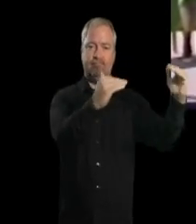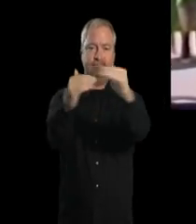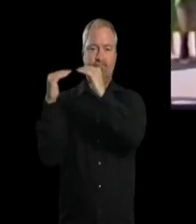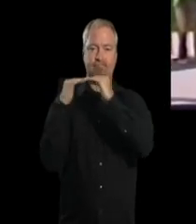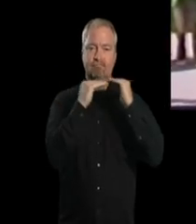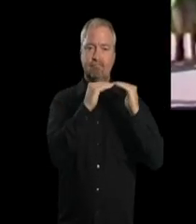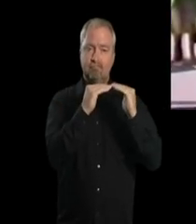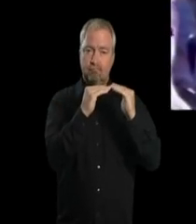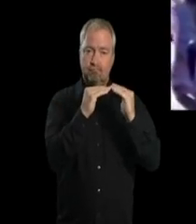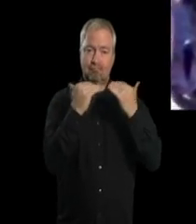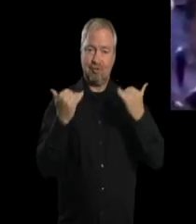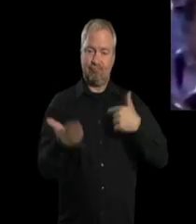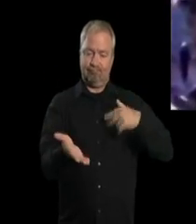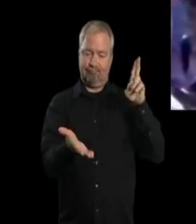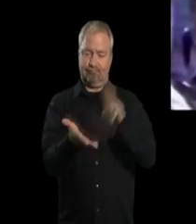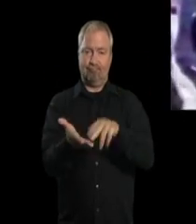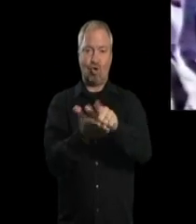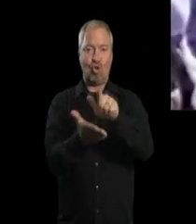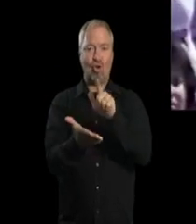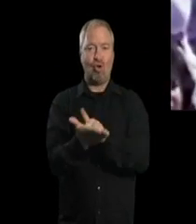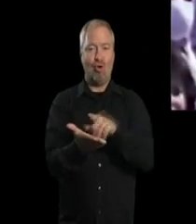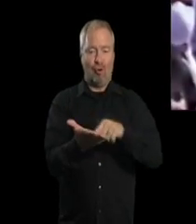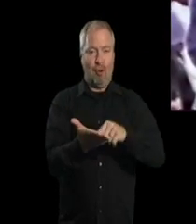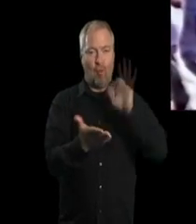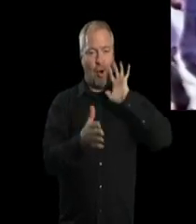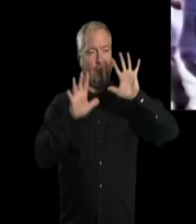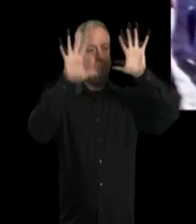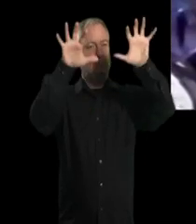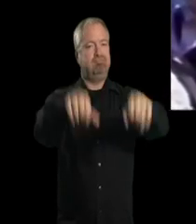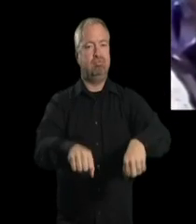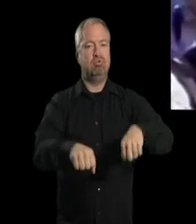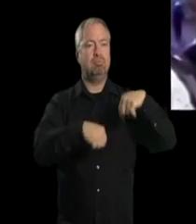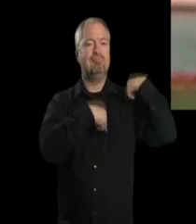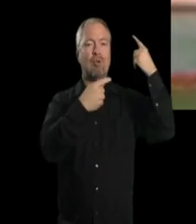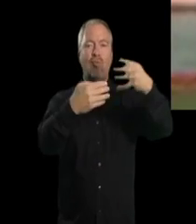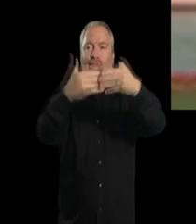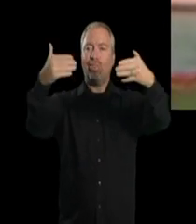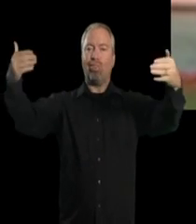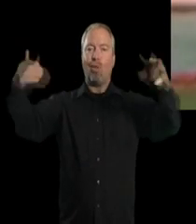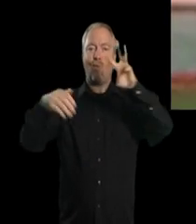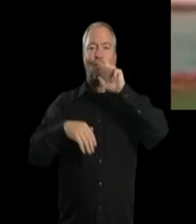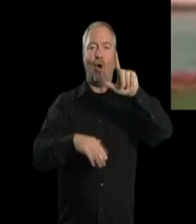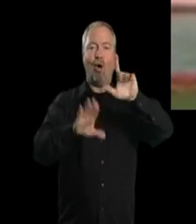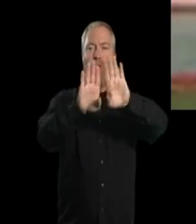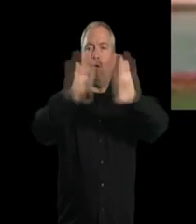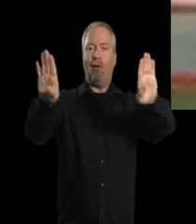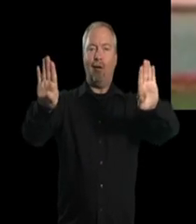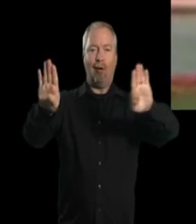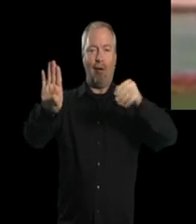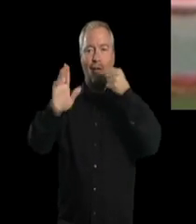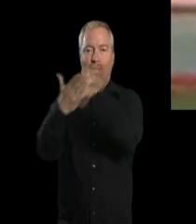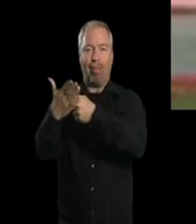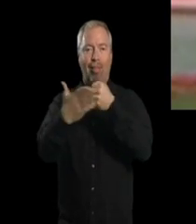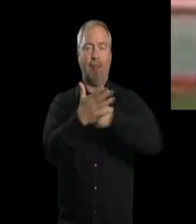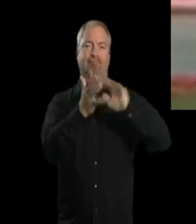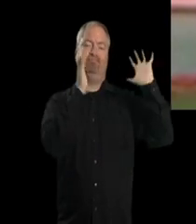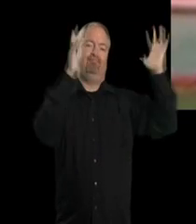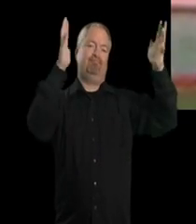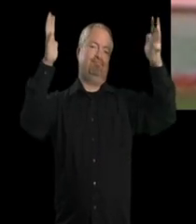more perfect union. And now I sign legislation which takes a sledgehammer to another